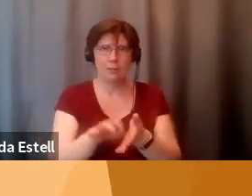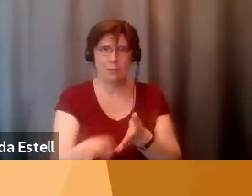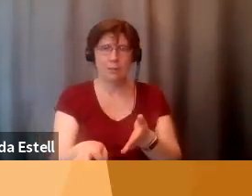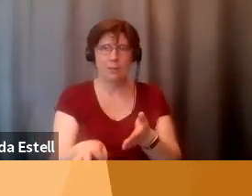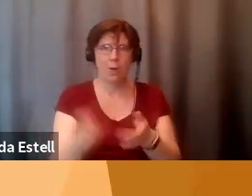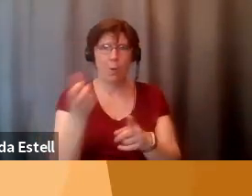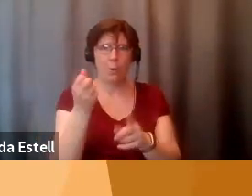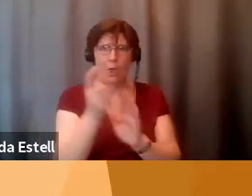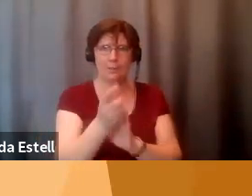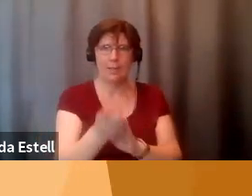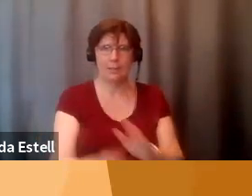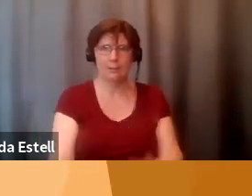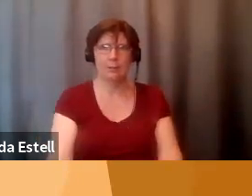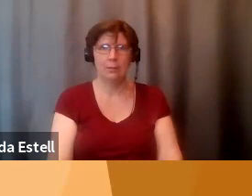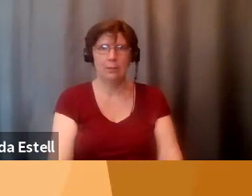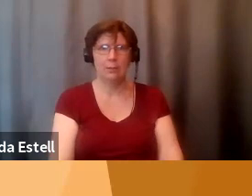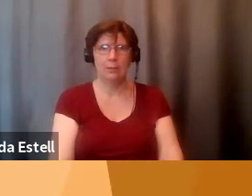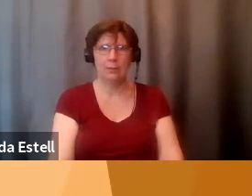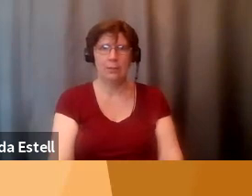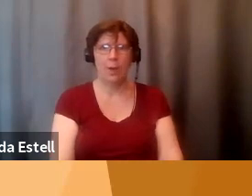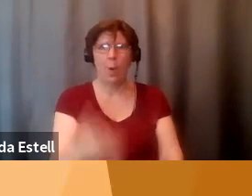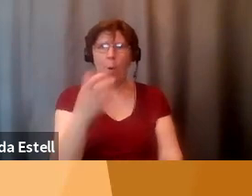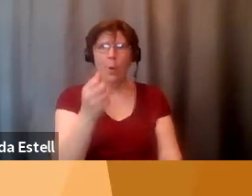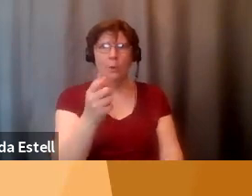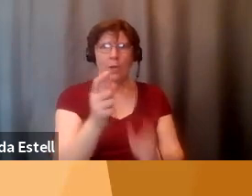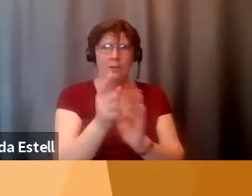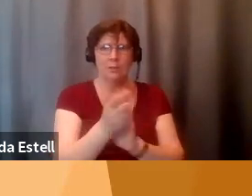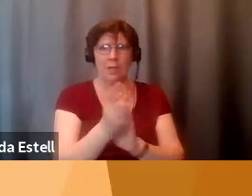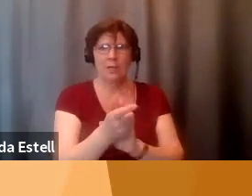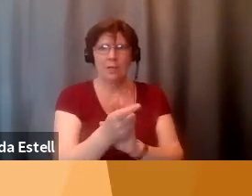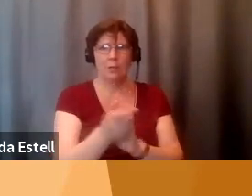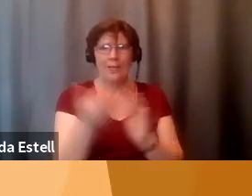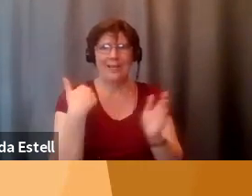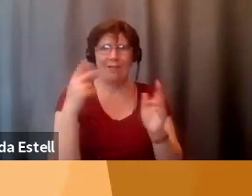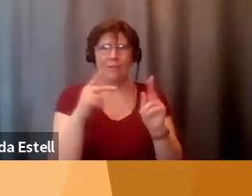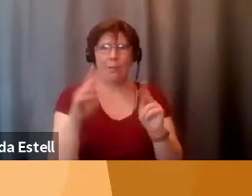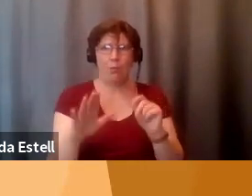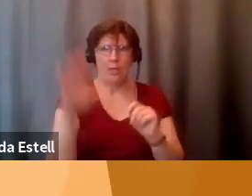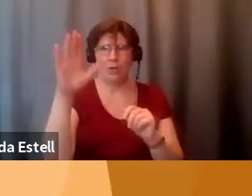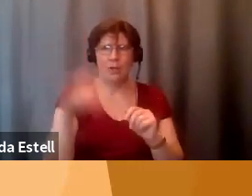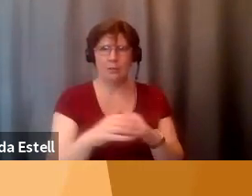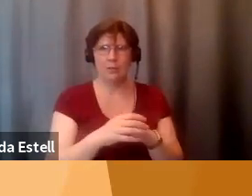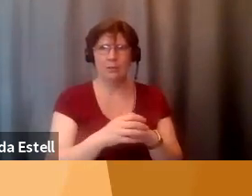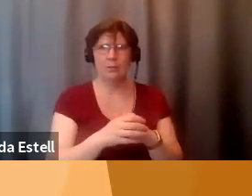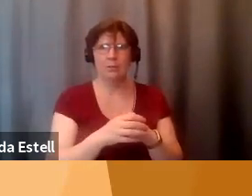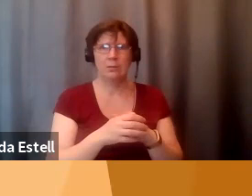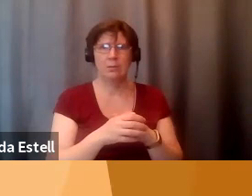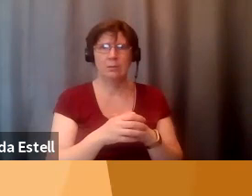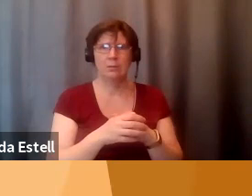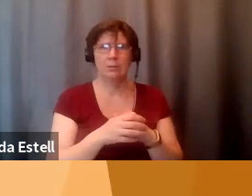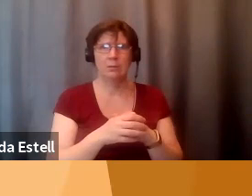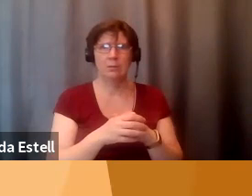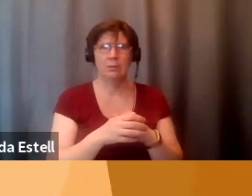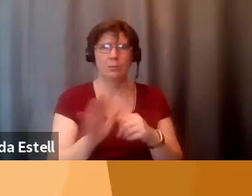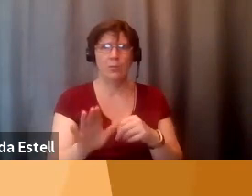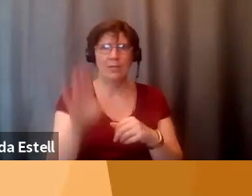Hold on one sec. Hold on, just if you can't find it, we can just have people raise. If you can't find it, we can just have people raise their hand